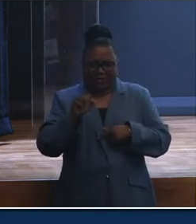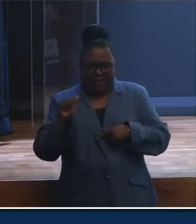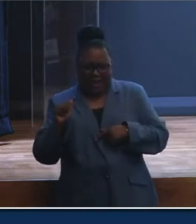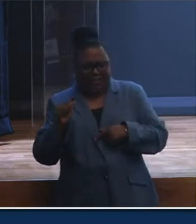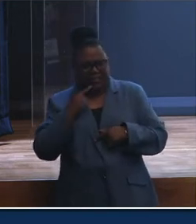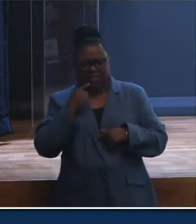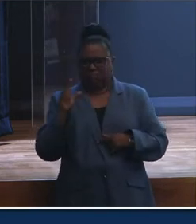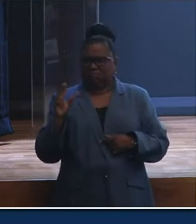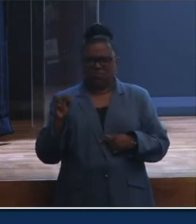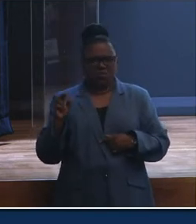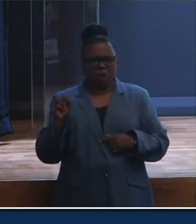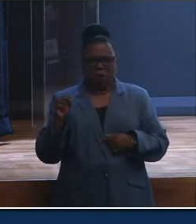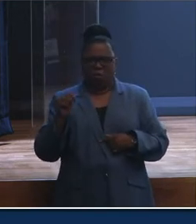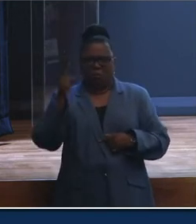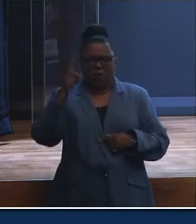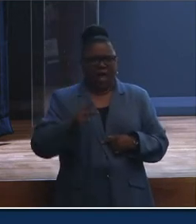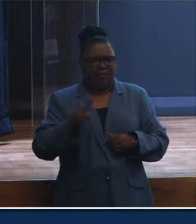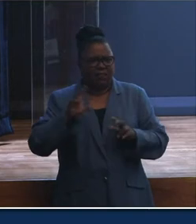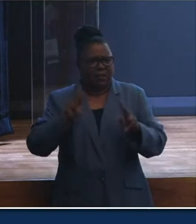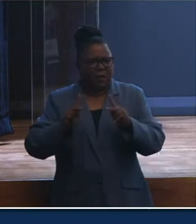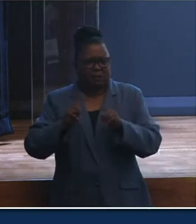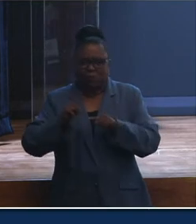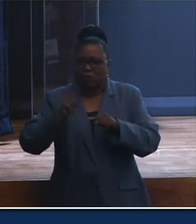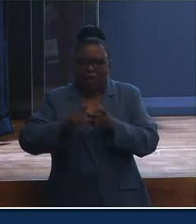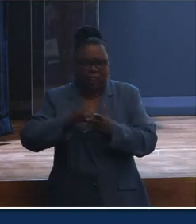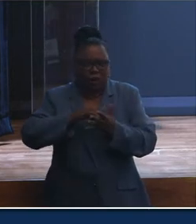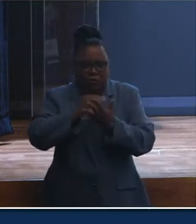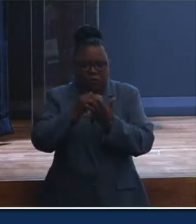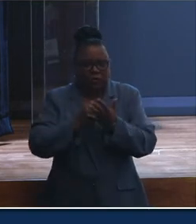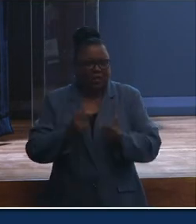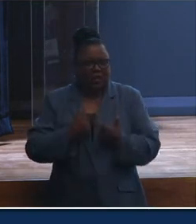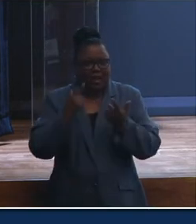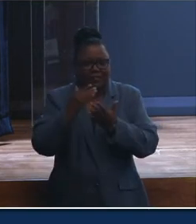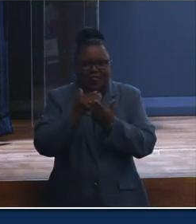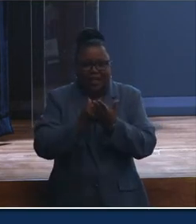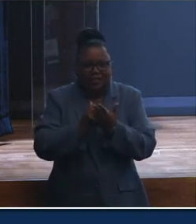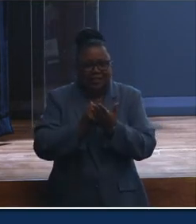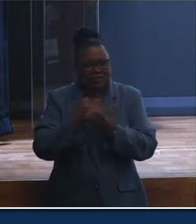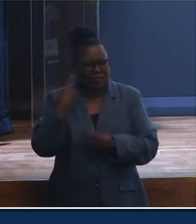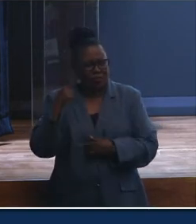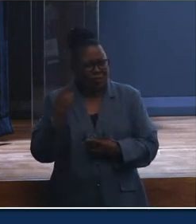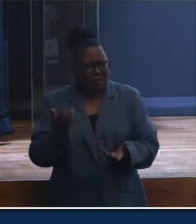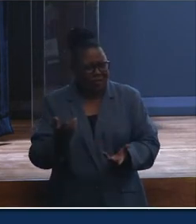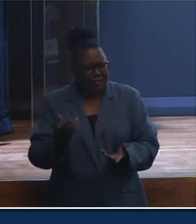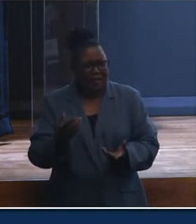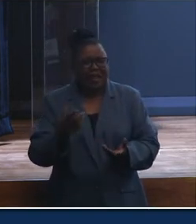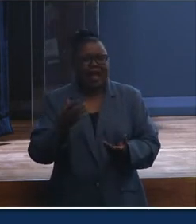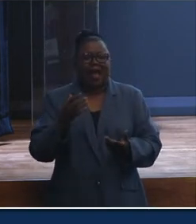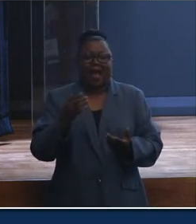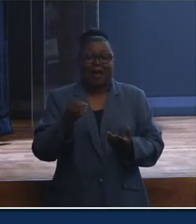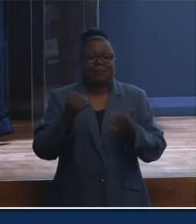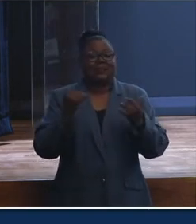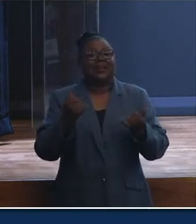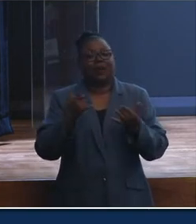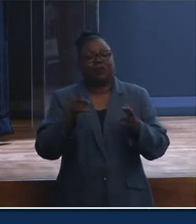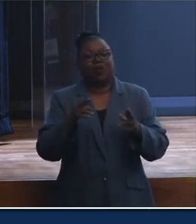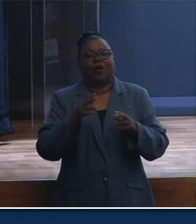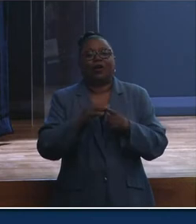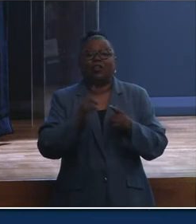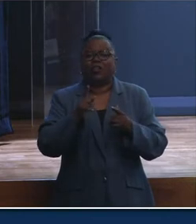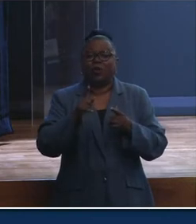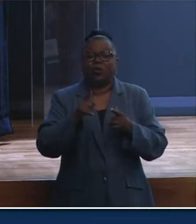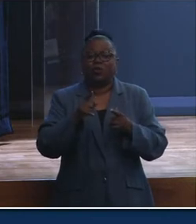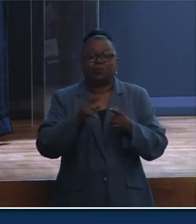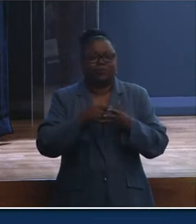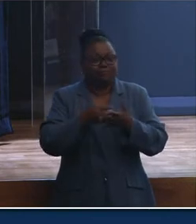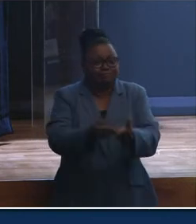America, said no to half of our population, you cannot learn those life lessons. Crazy. And but now we are, and those